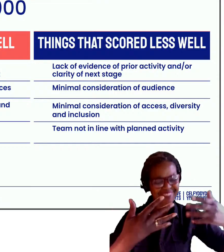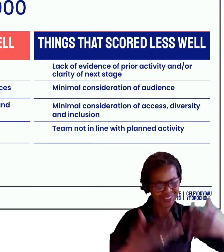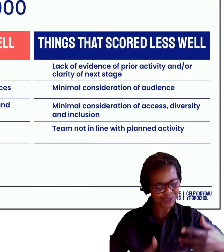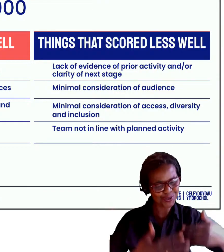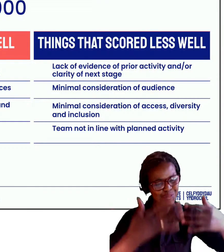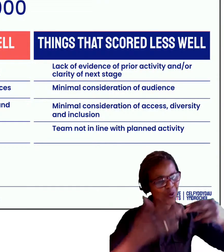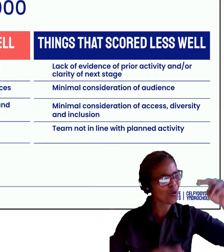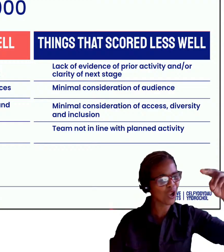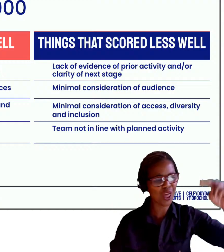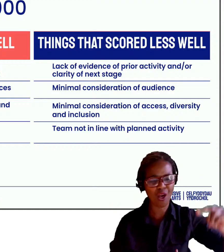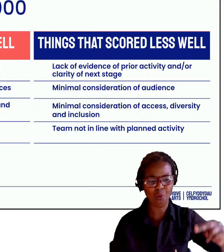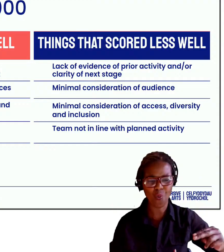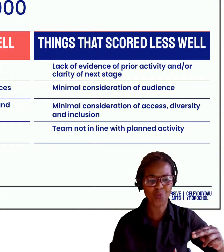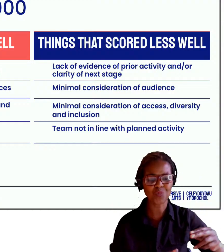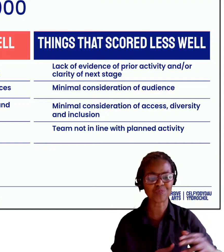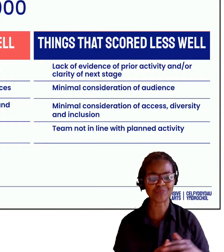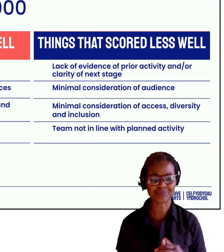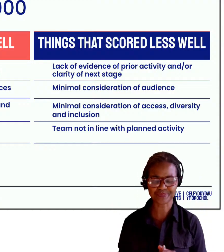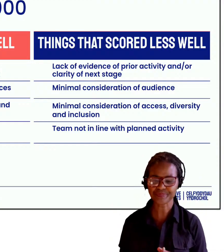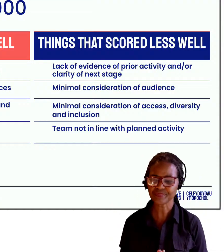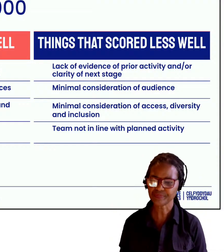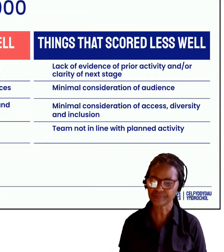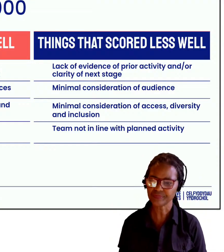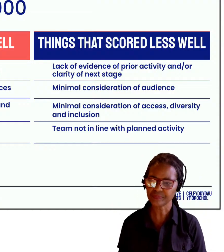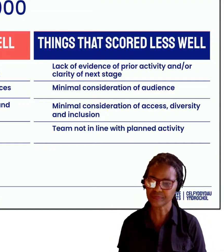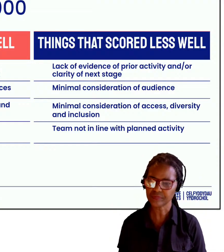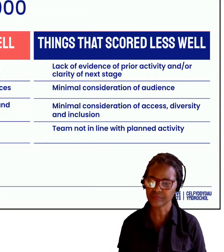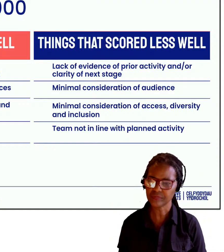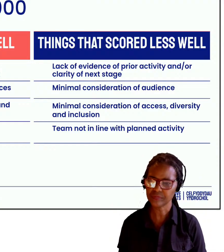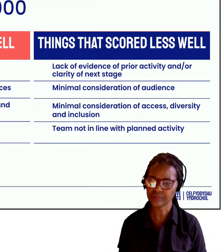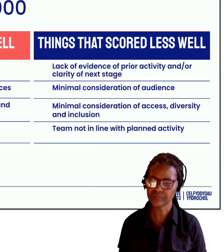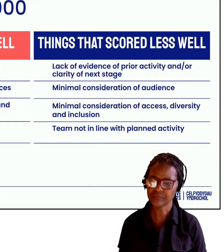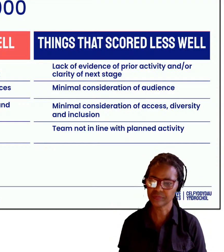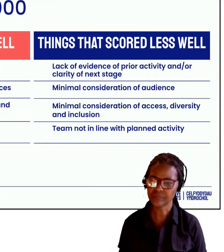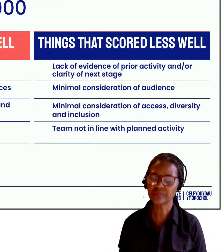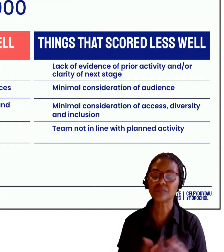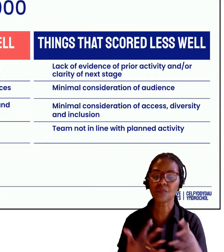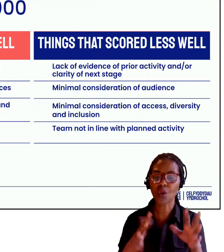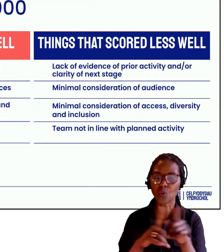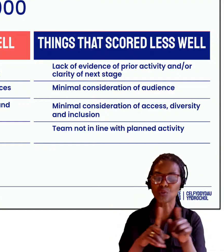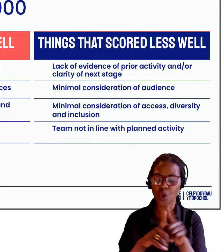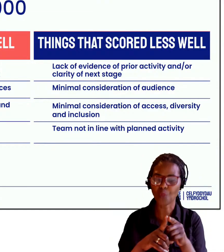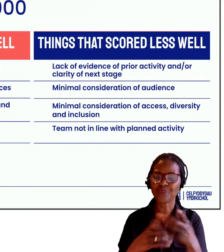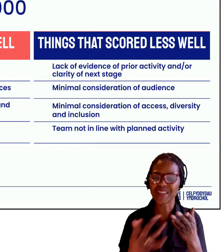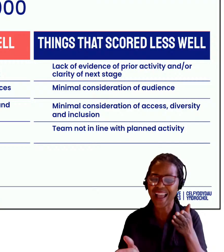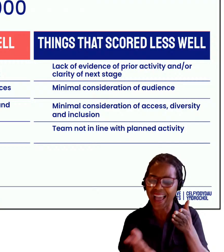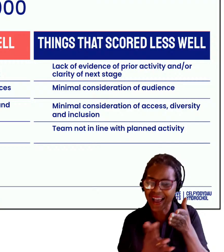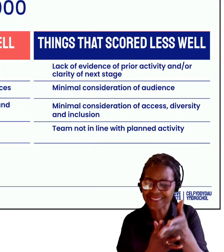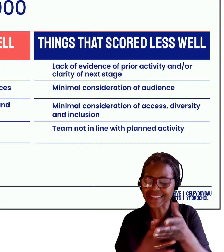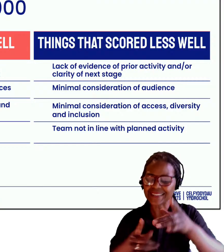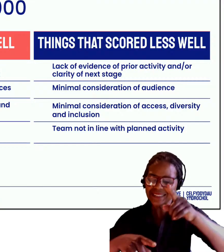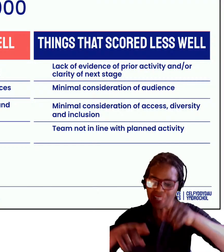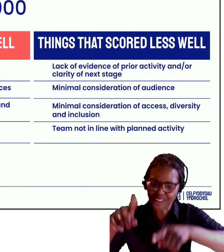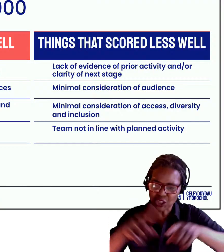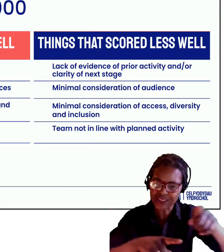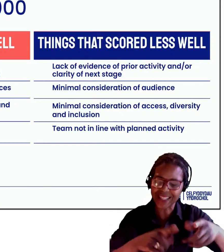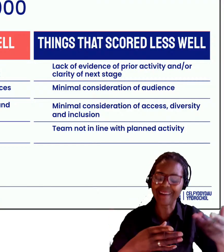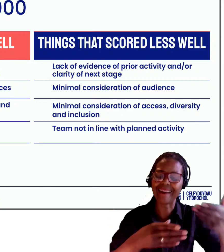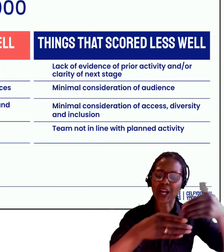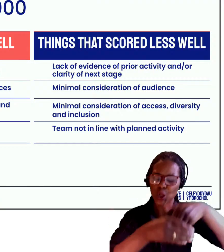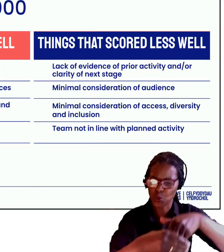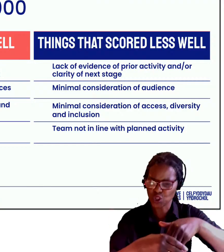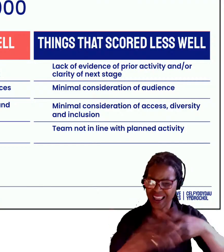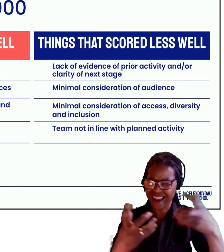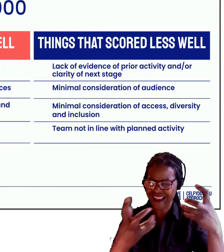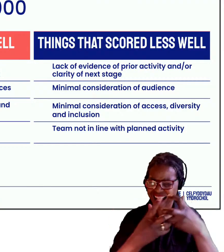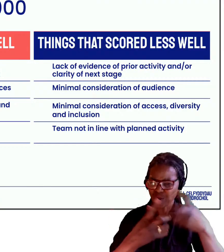work. And then things in terms of access, diversity, and inclusion, proposals that are considered proactively how to remove